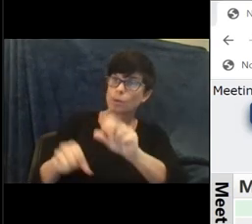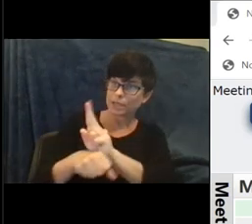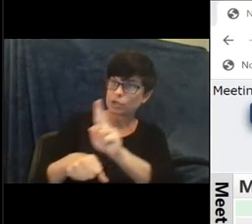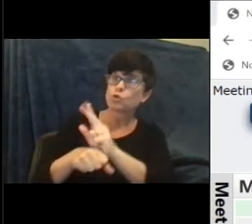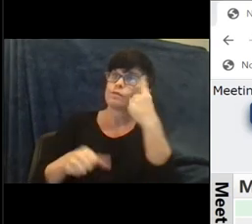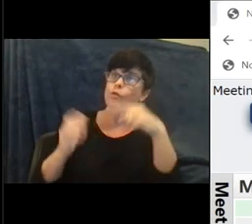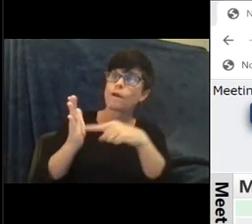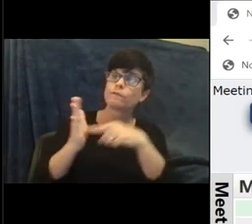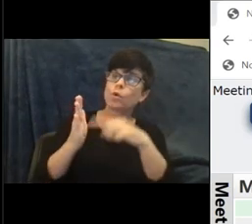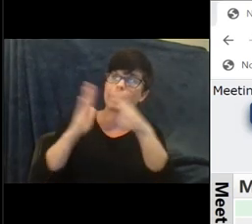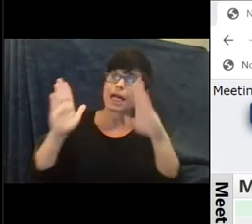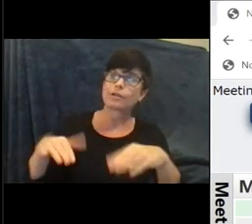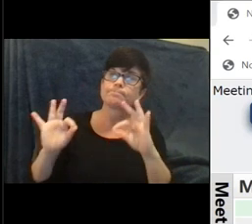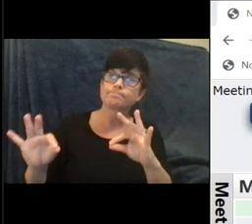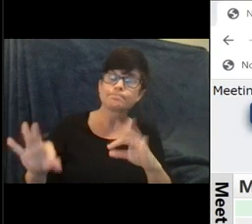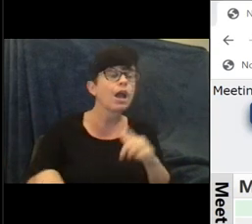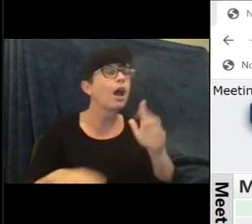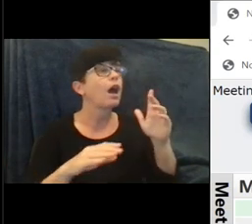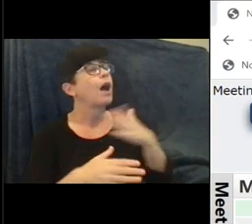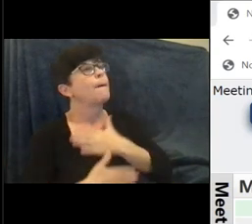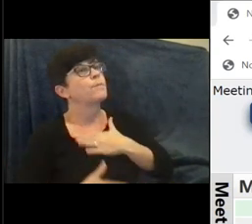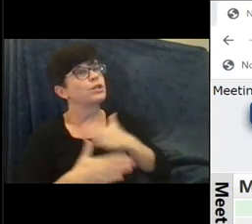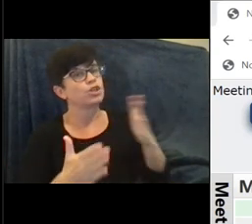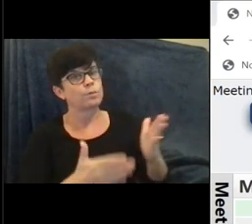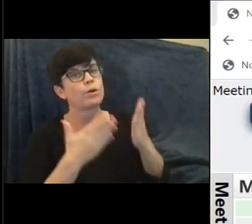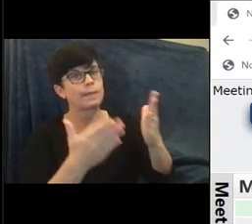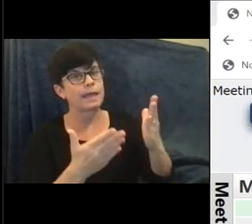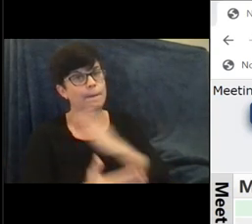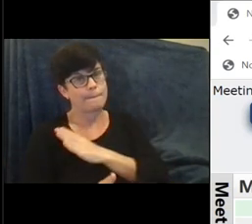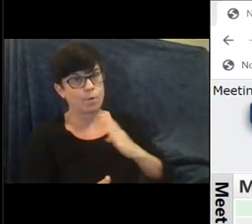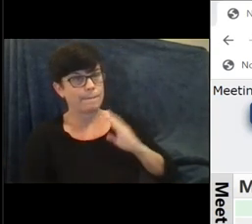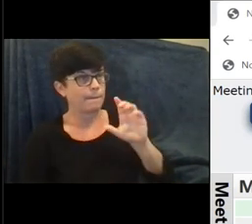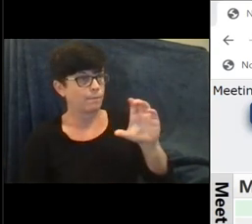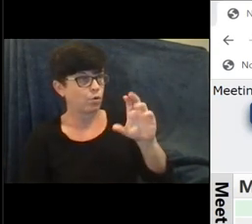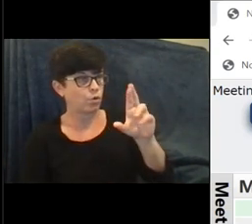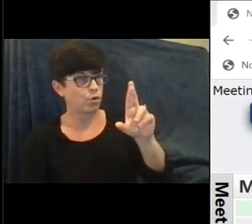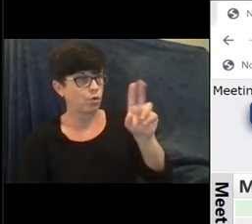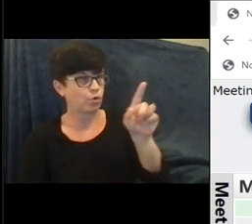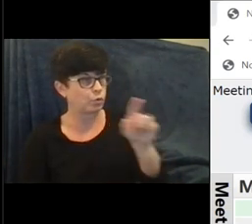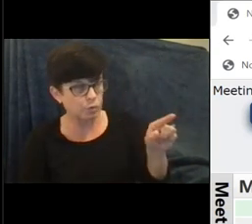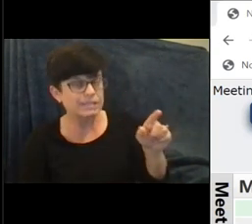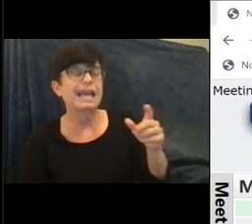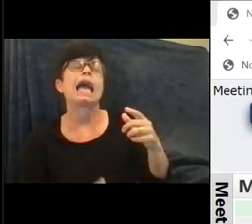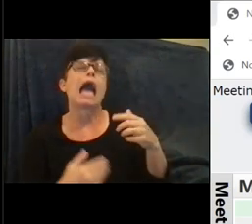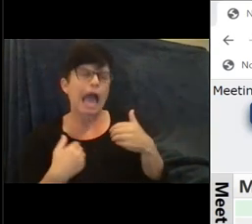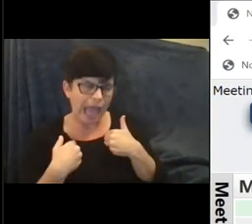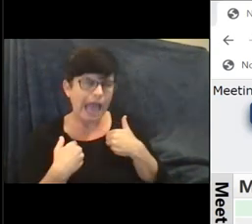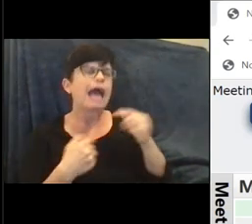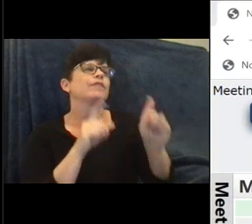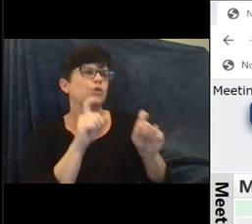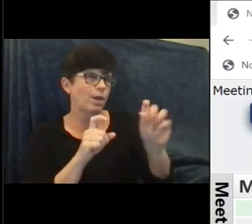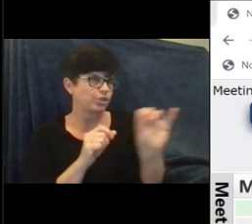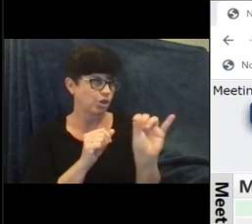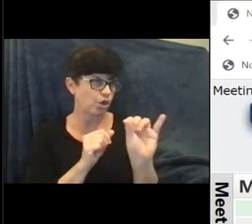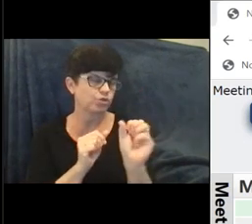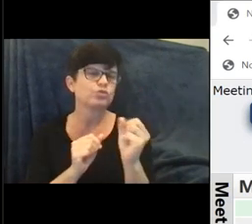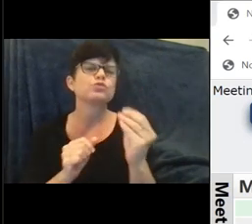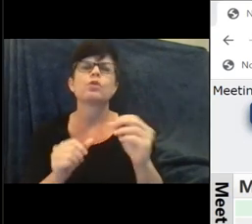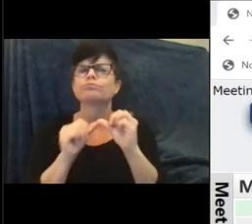Board Member Cruz, I appreciate you bringing that up. That is a question that I also had, and I think we'll have that discussion further at the City Commission